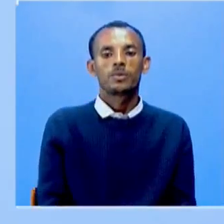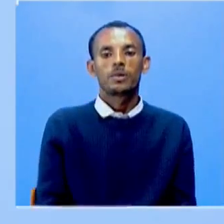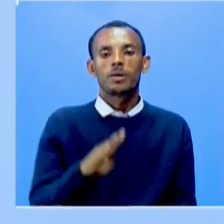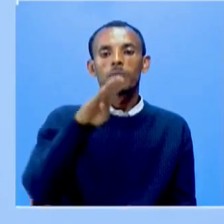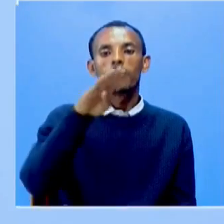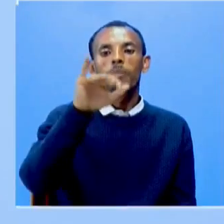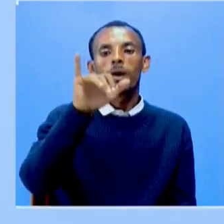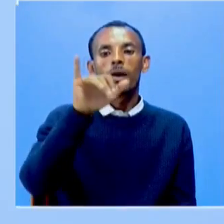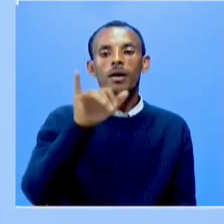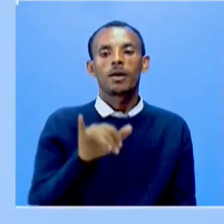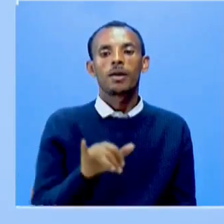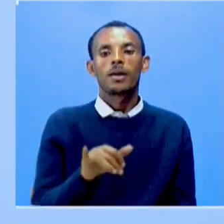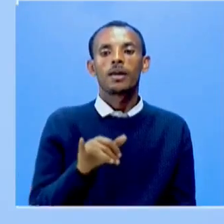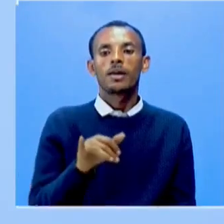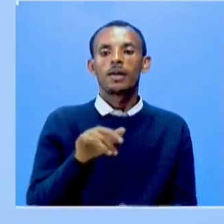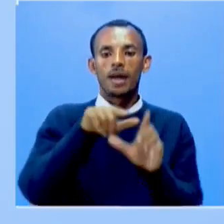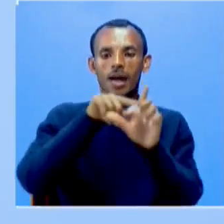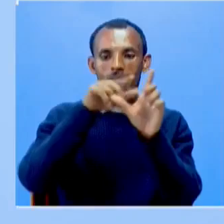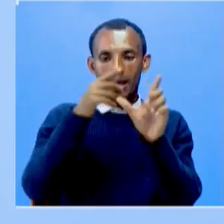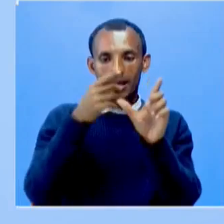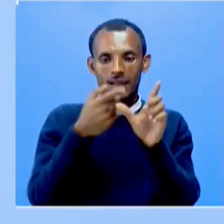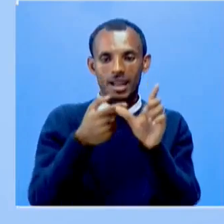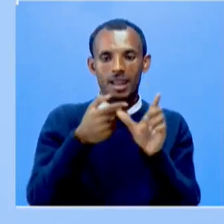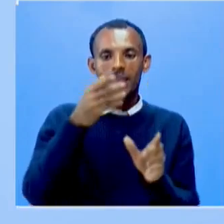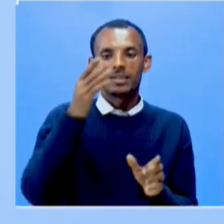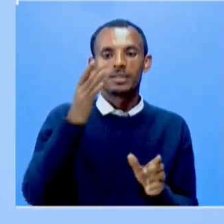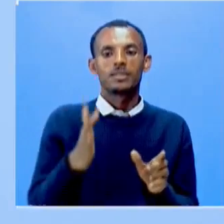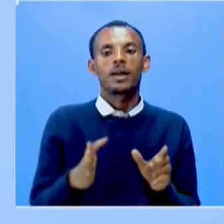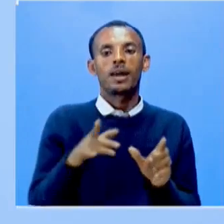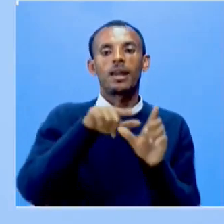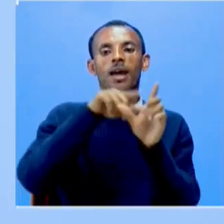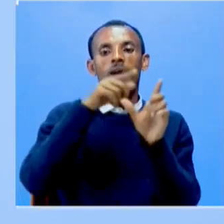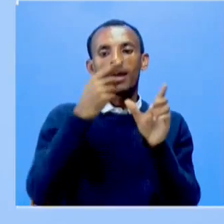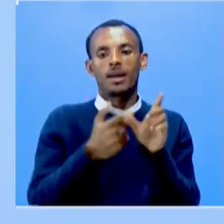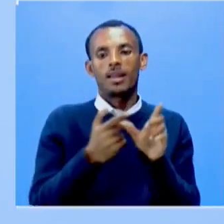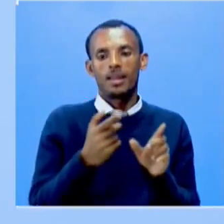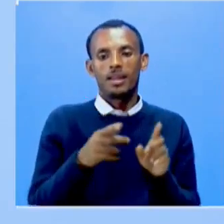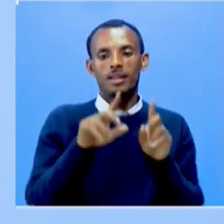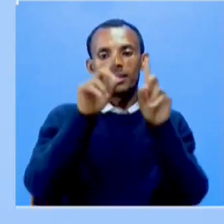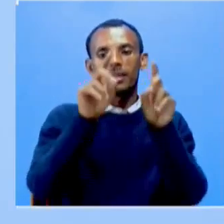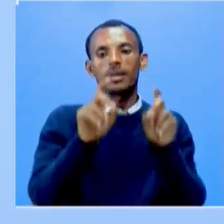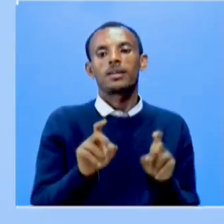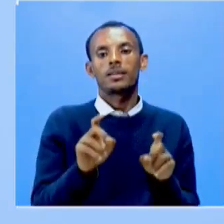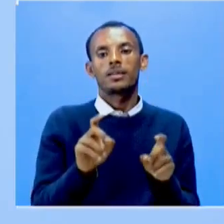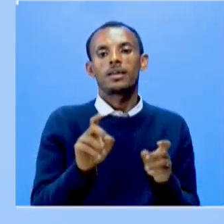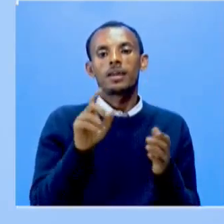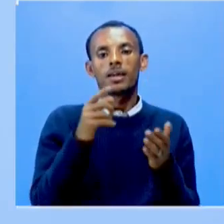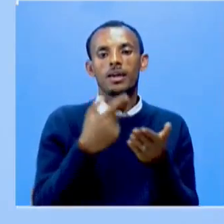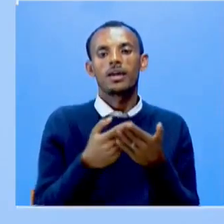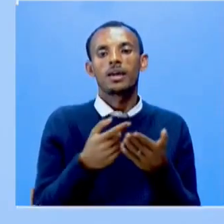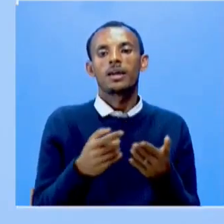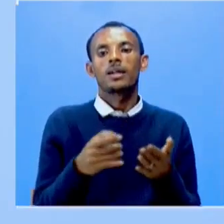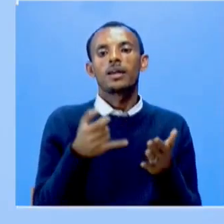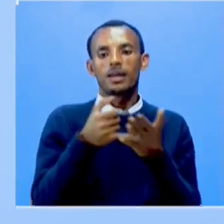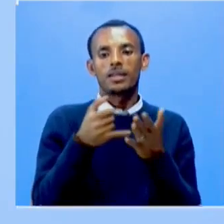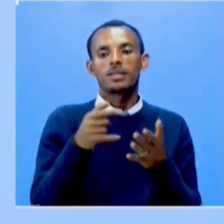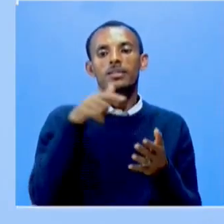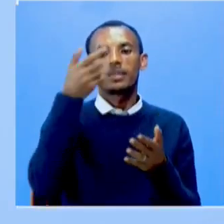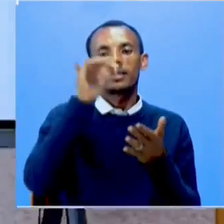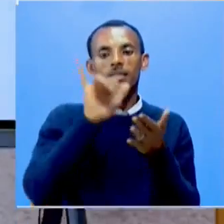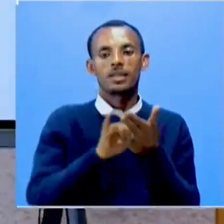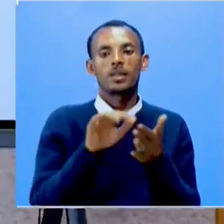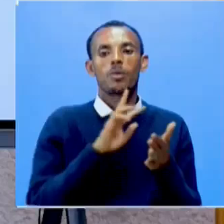by angle side angle test. So here says this test says that if we have